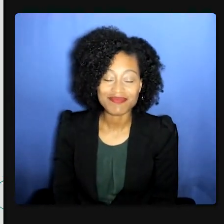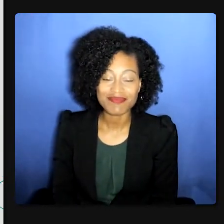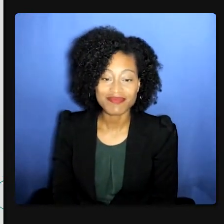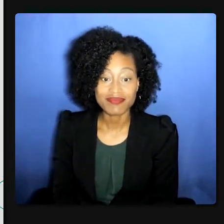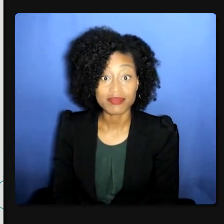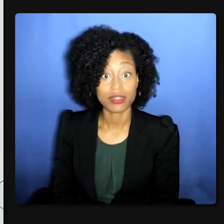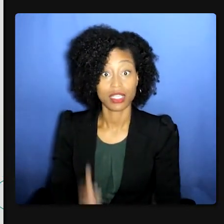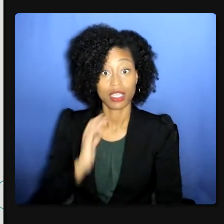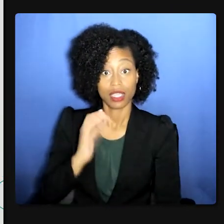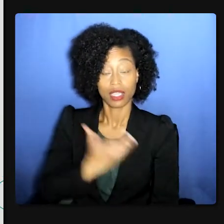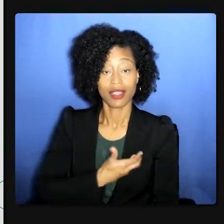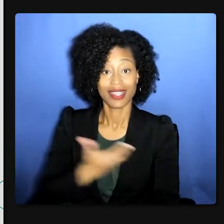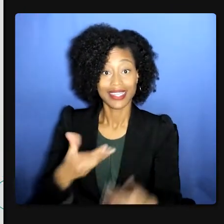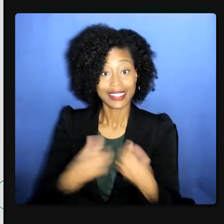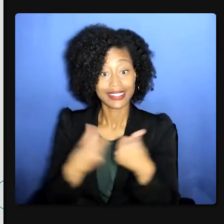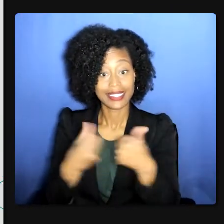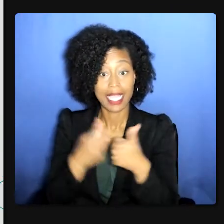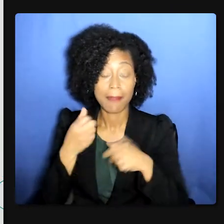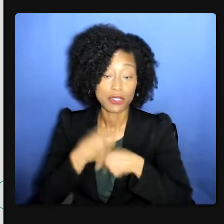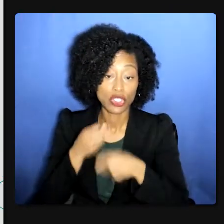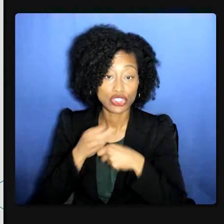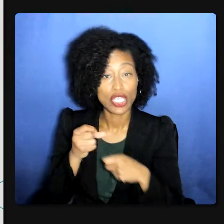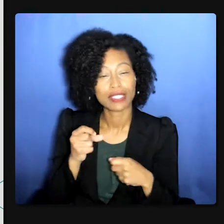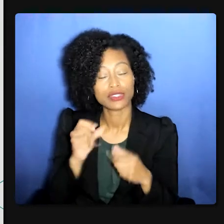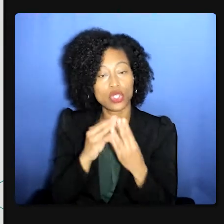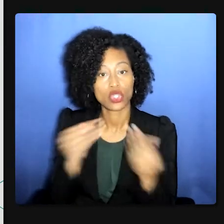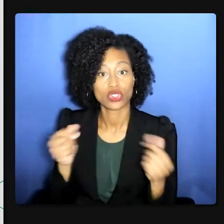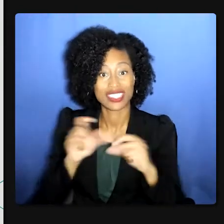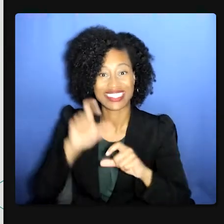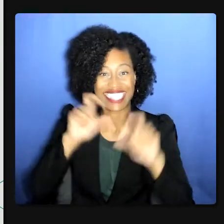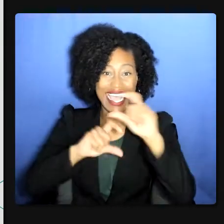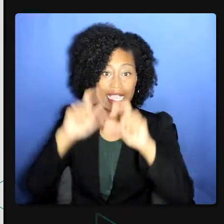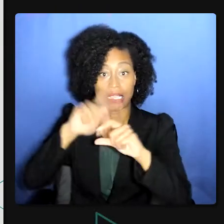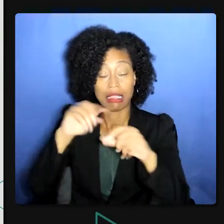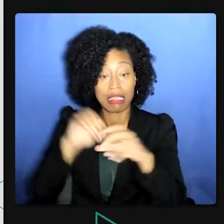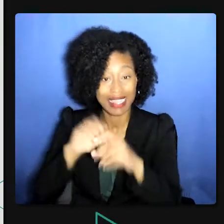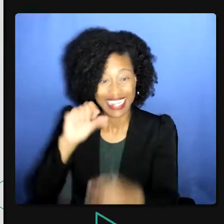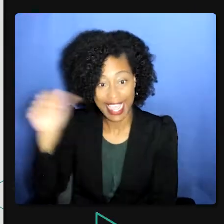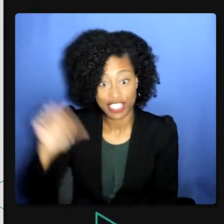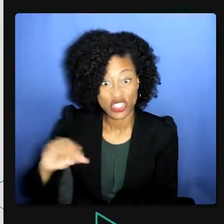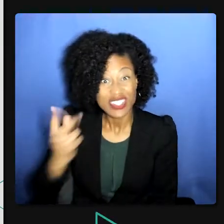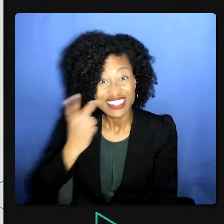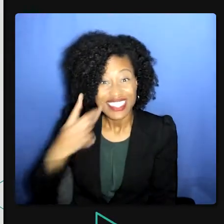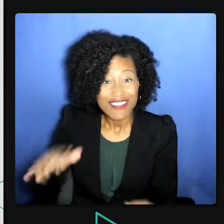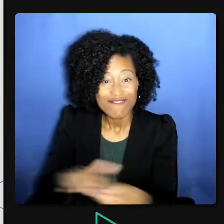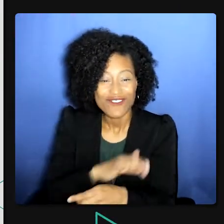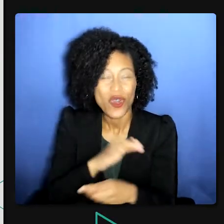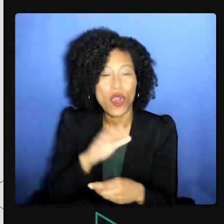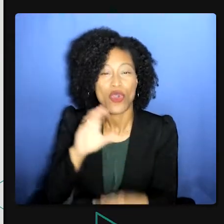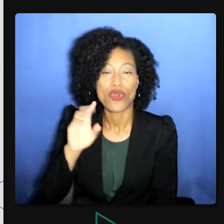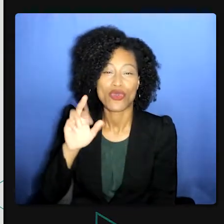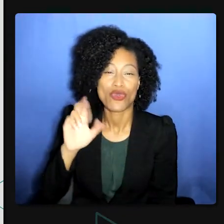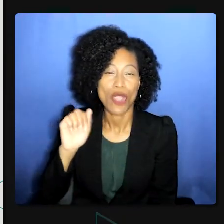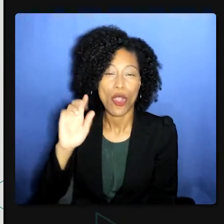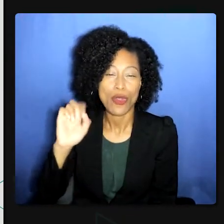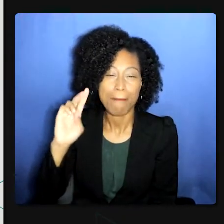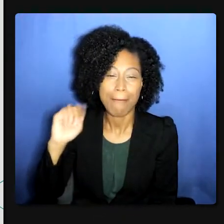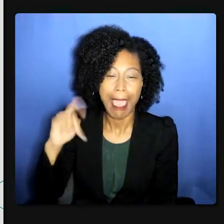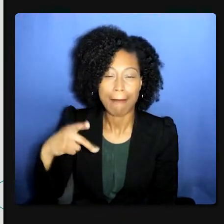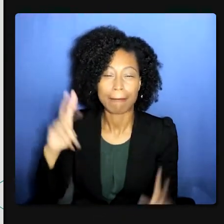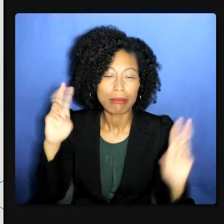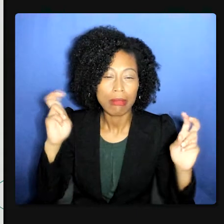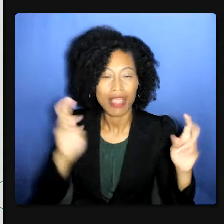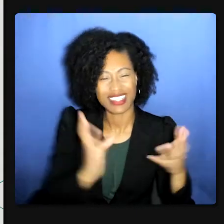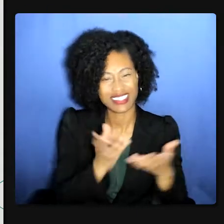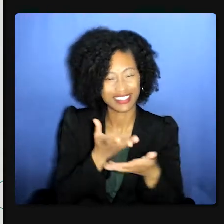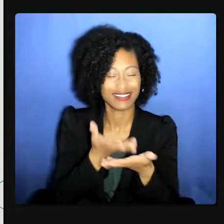So here's our game production solution stack in Azure, and as you'll see, there's a full roadmap available. Our main